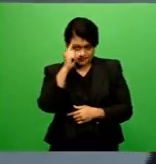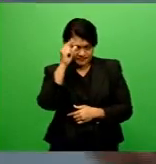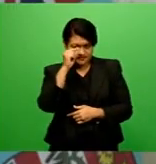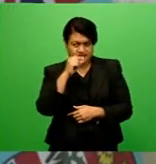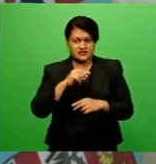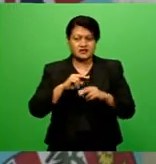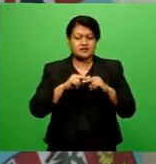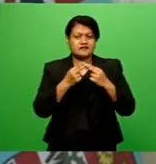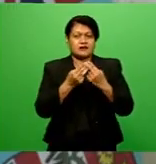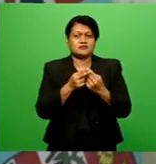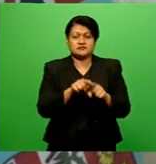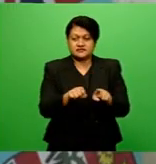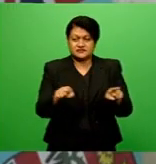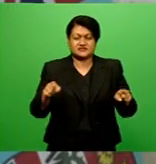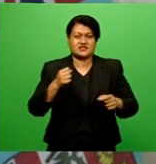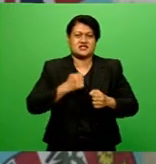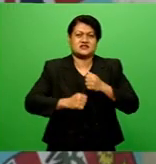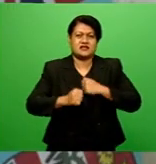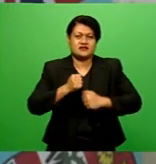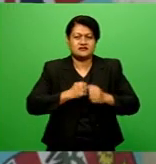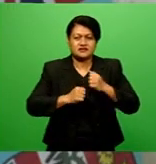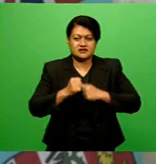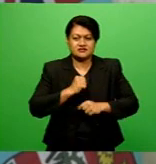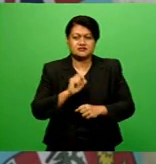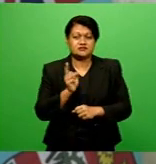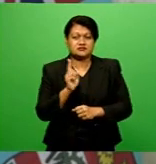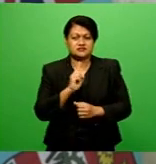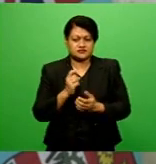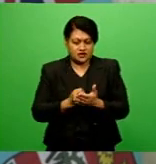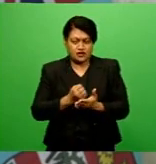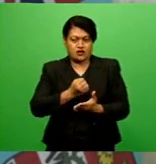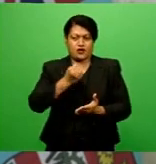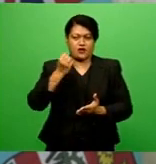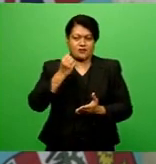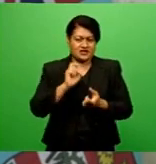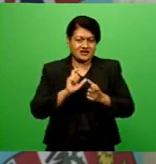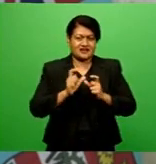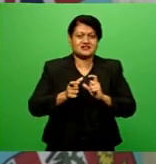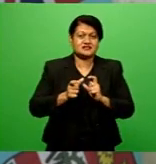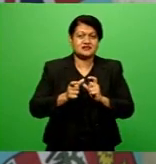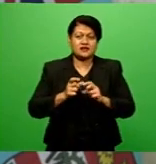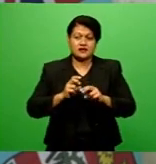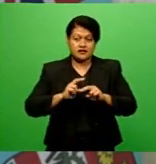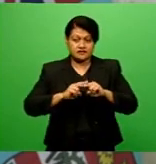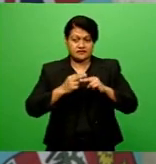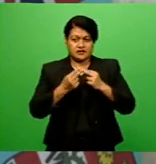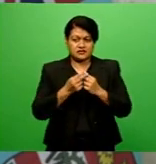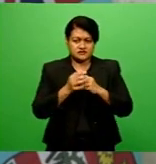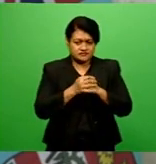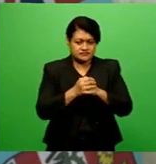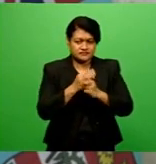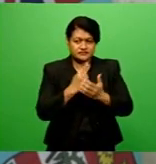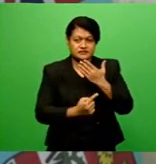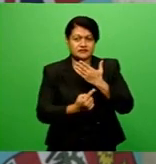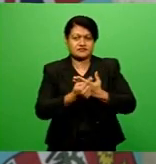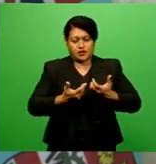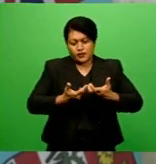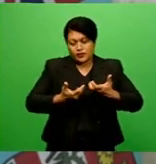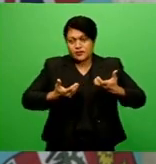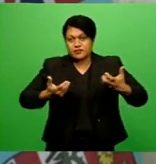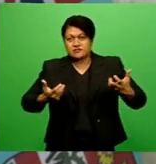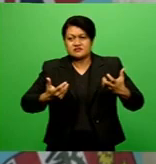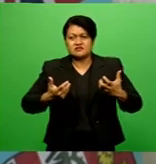suffering from a devastating global economic crisis, while families and friends remain separated by border closures as the pandemic